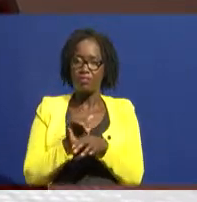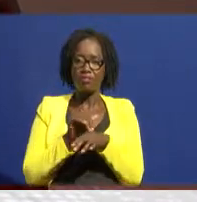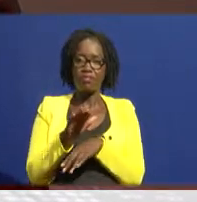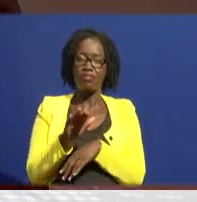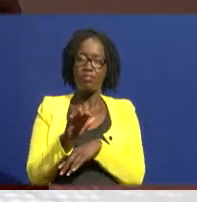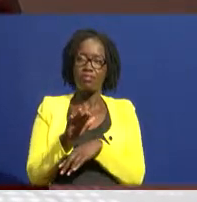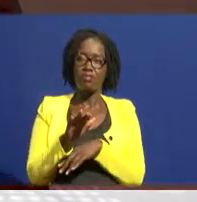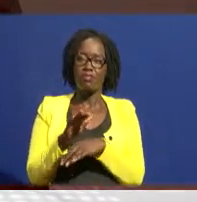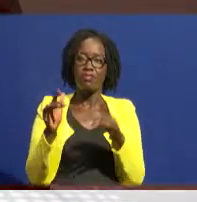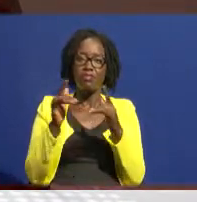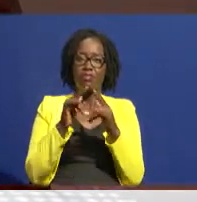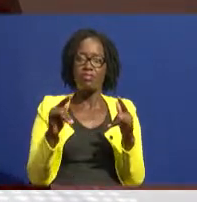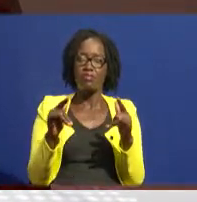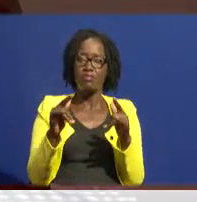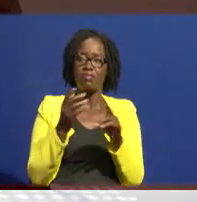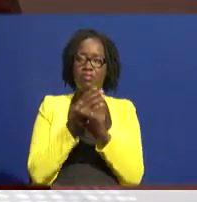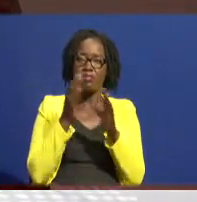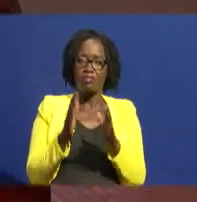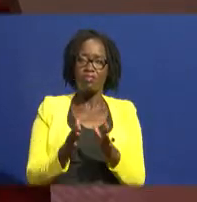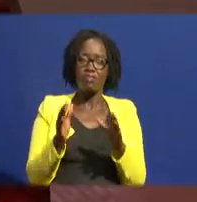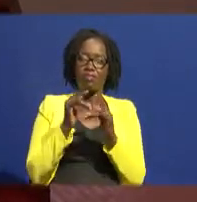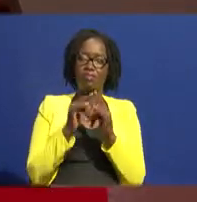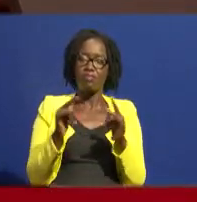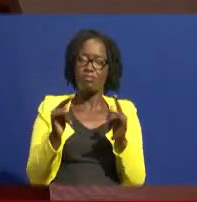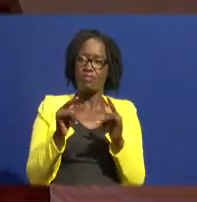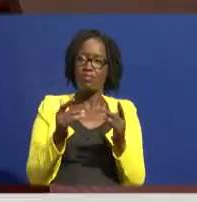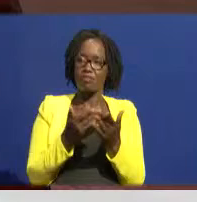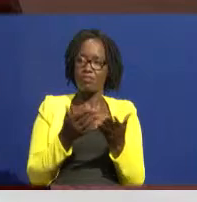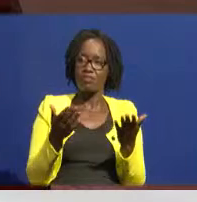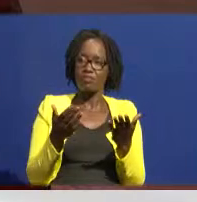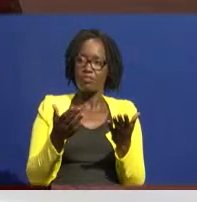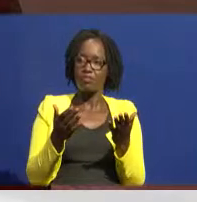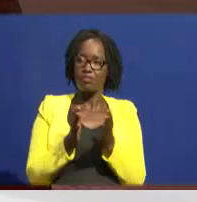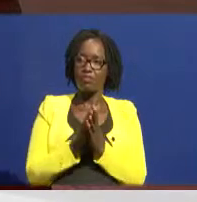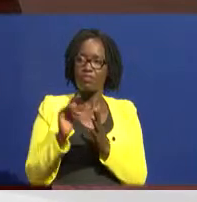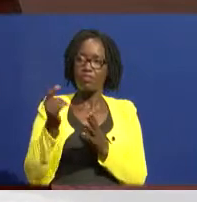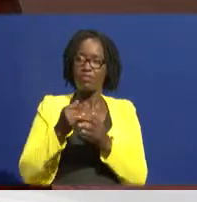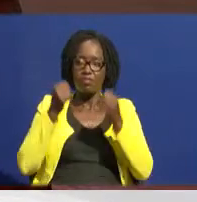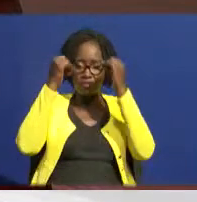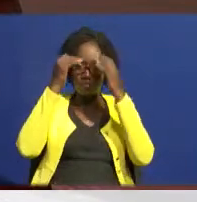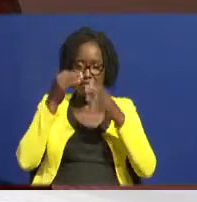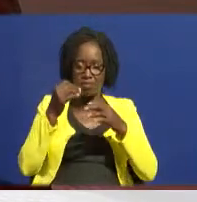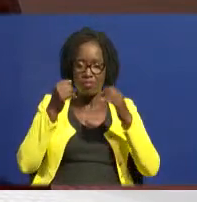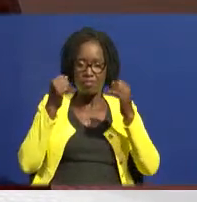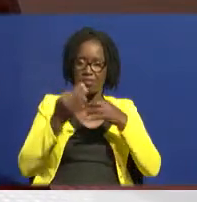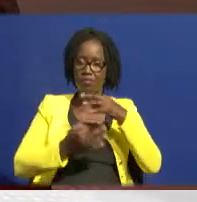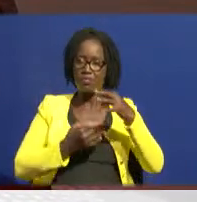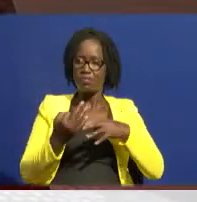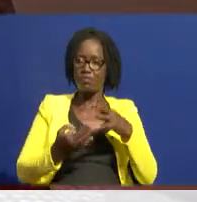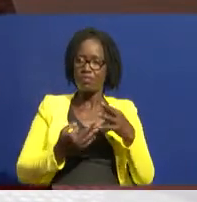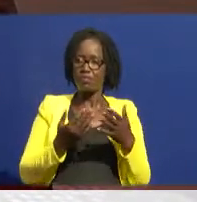them to these camps that are the Christian camps that are there, like the one we have for Kenya Student Christian Fellowship, and by the way, that they are there every